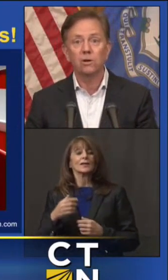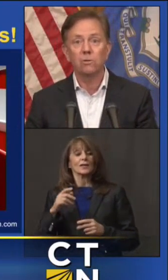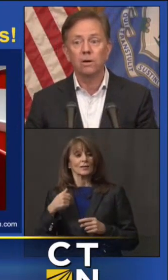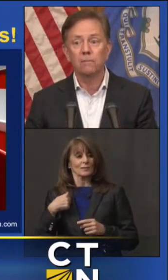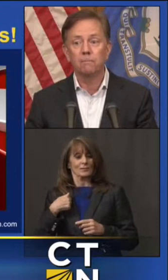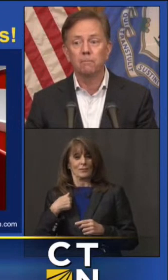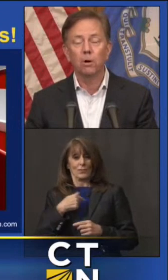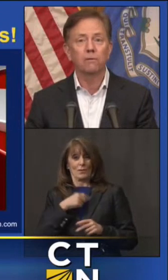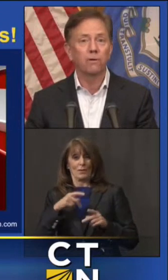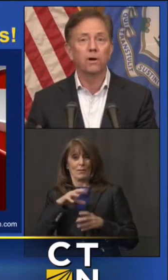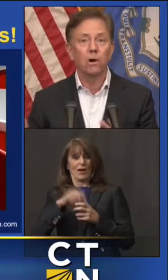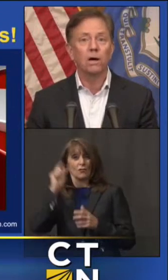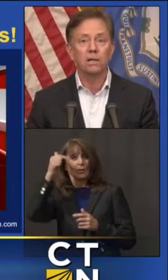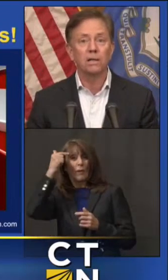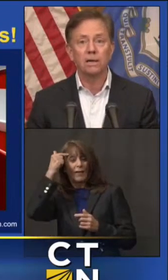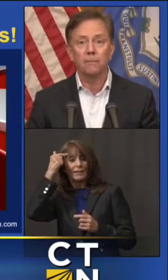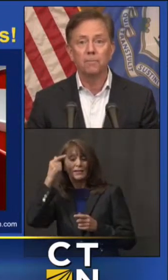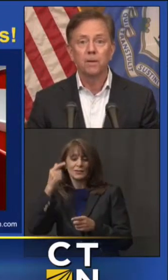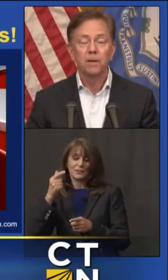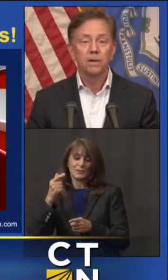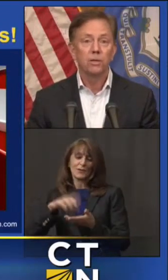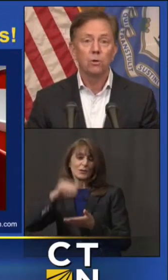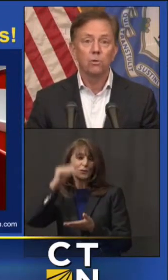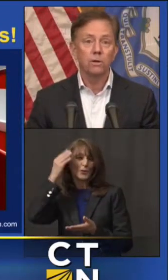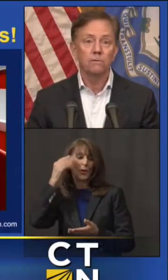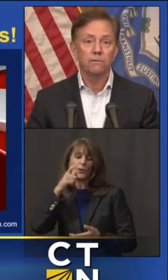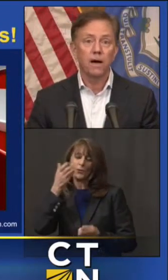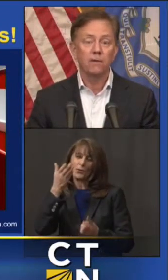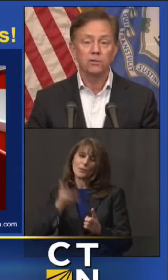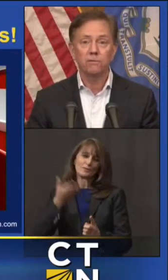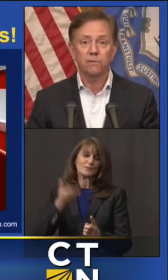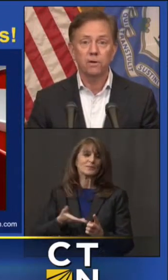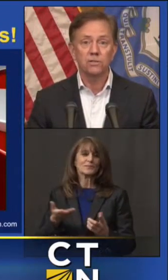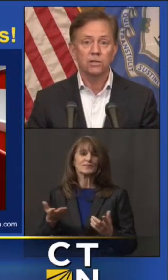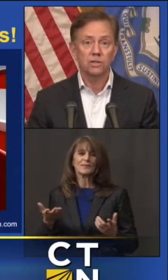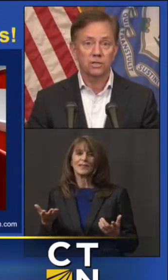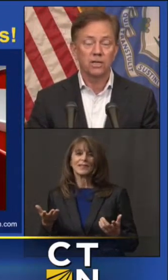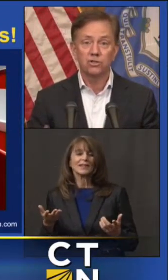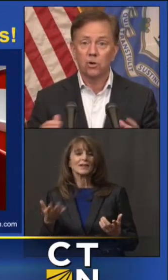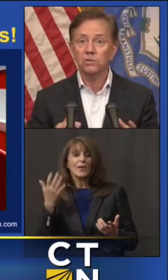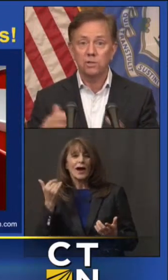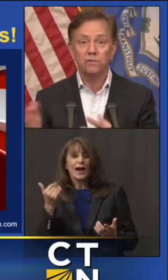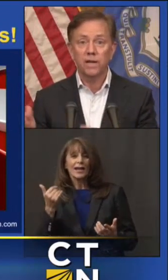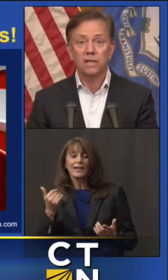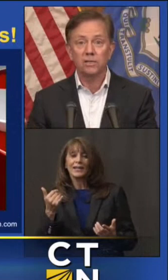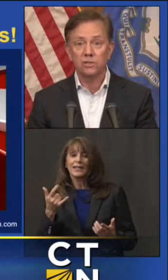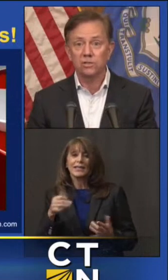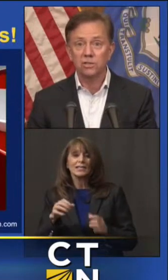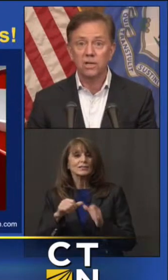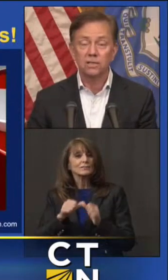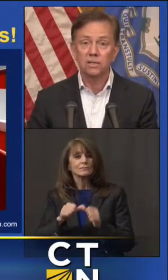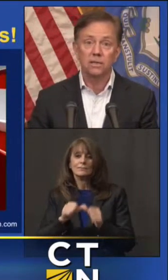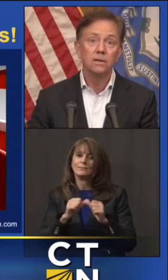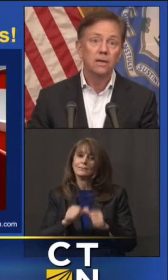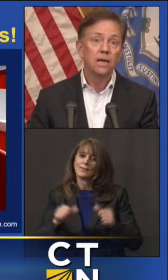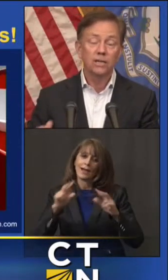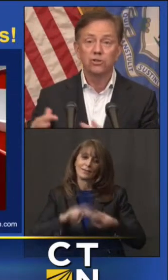to know Mark very well. Known obviously for his exhaustive analysis